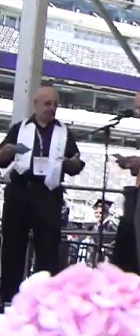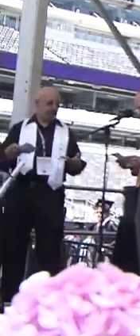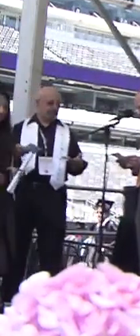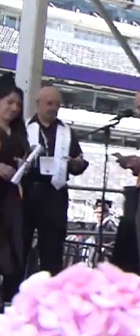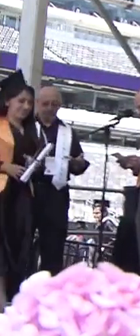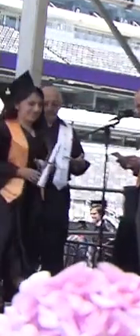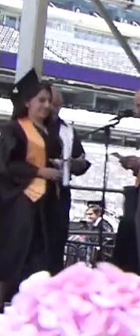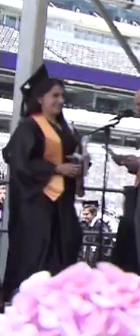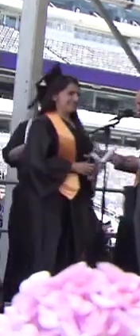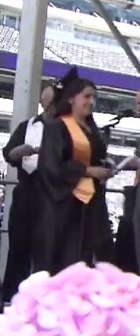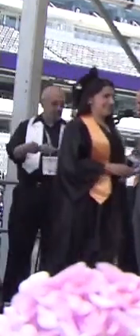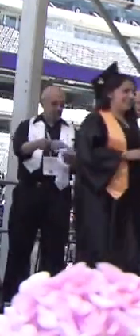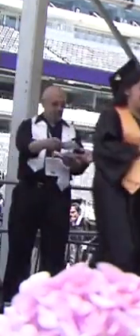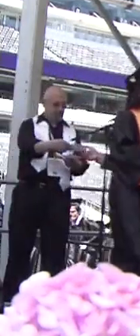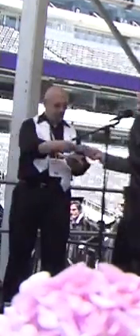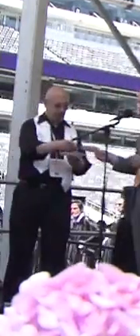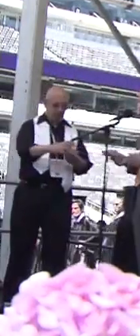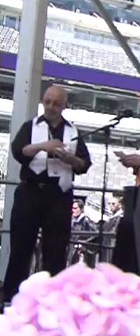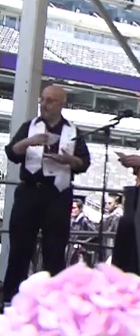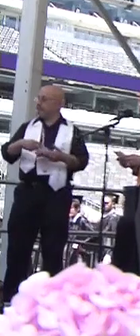Yesenia Esquit.